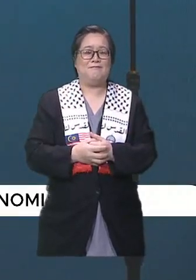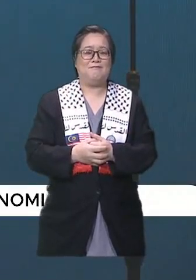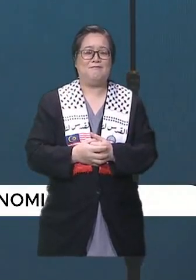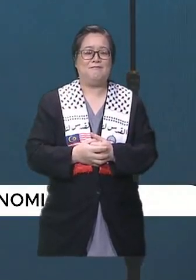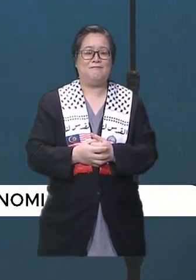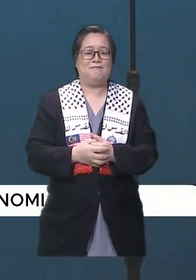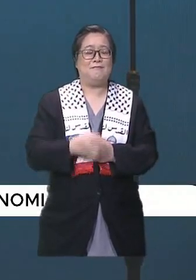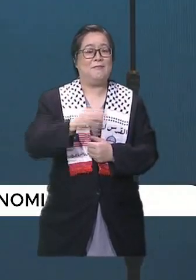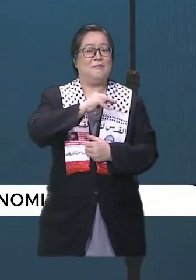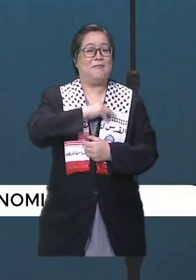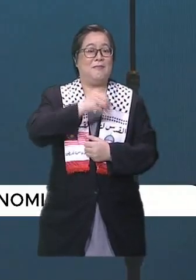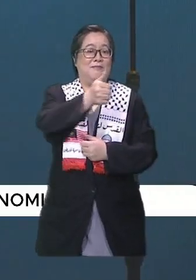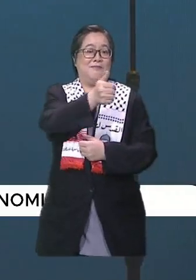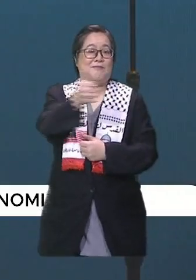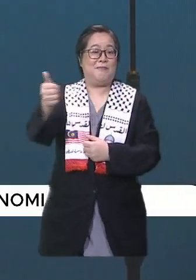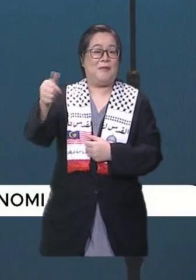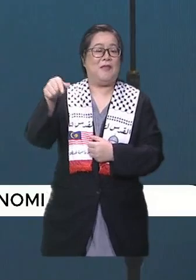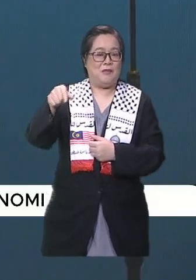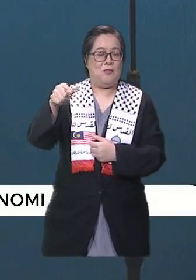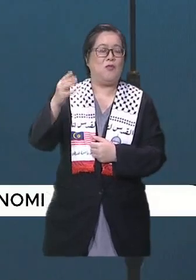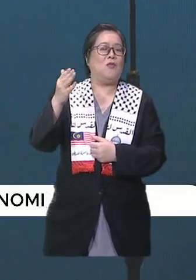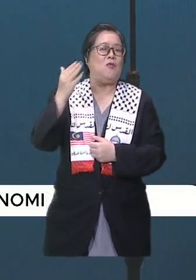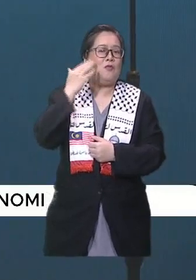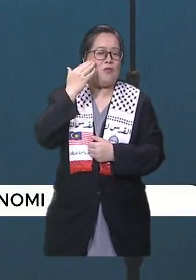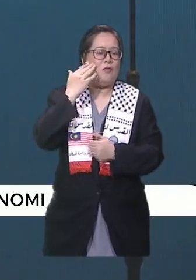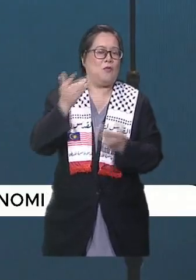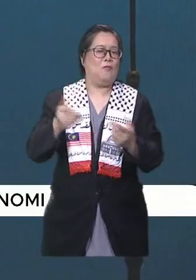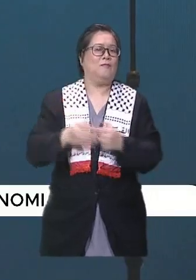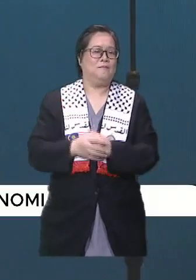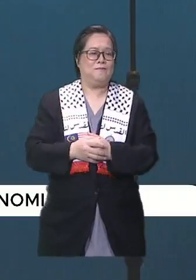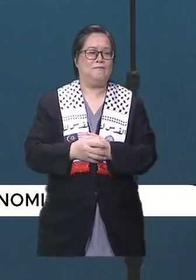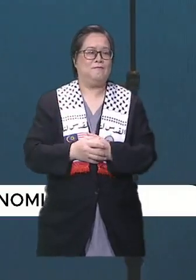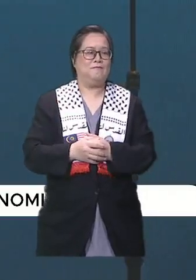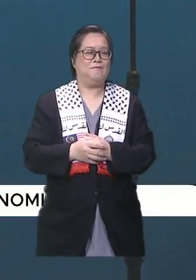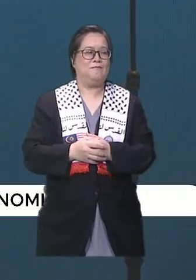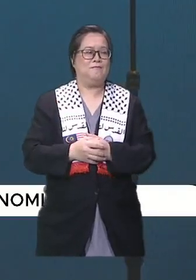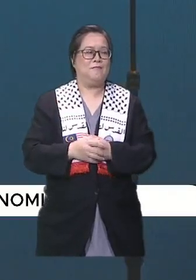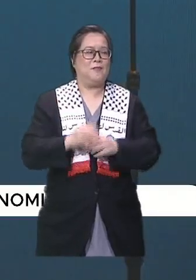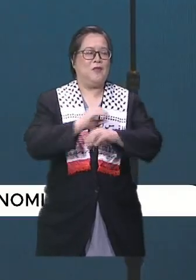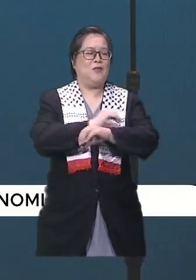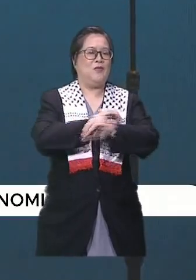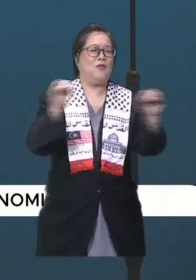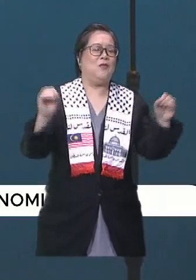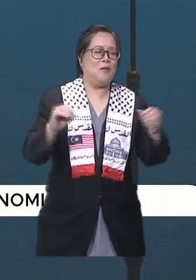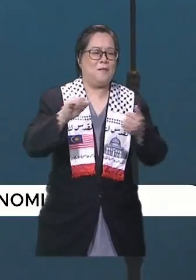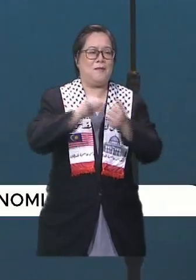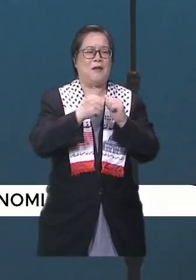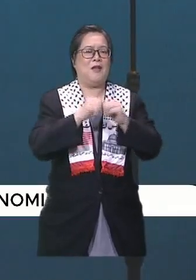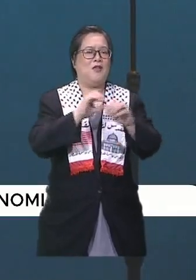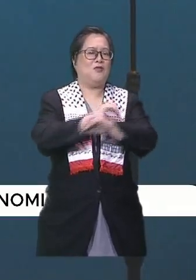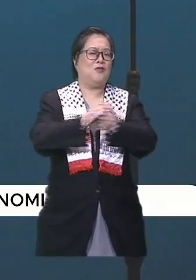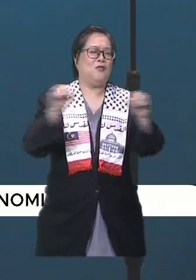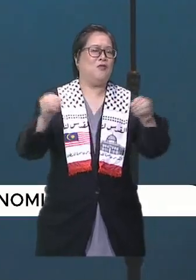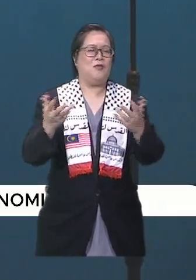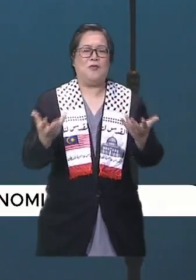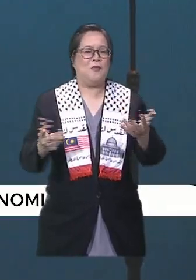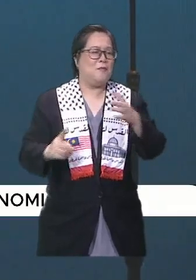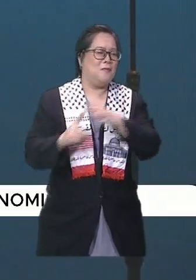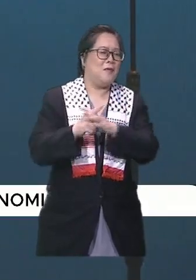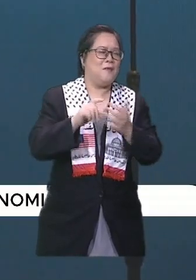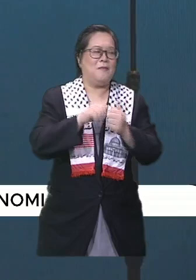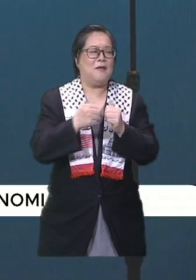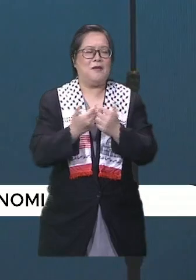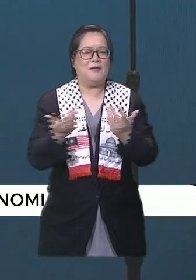the cabinet make no apologies, no issue whatsoever. What